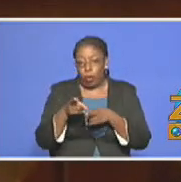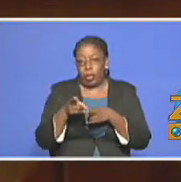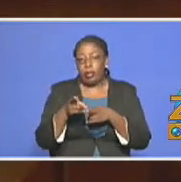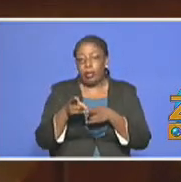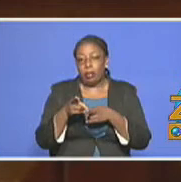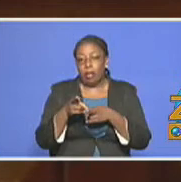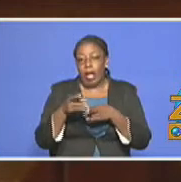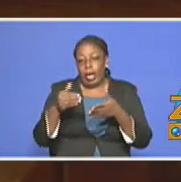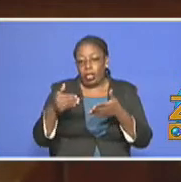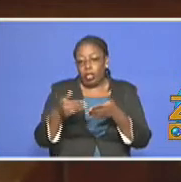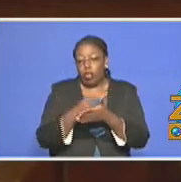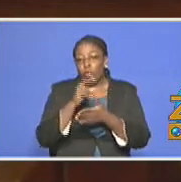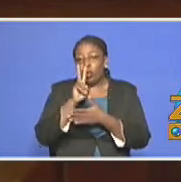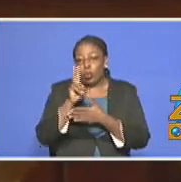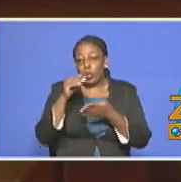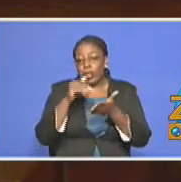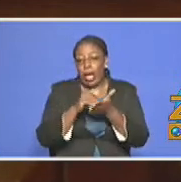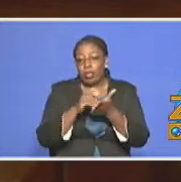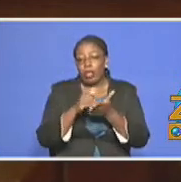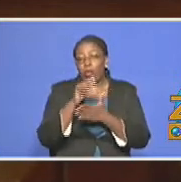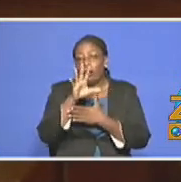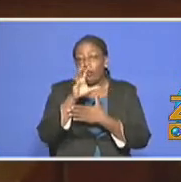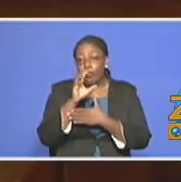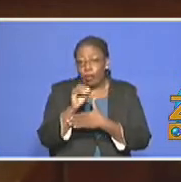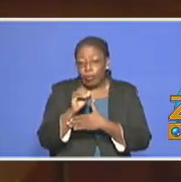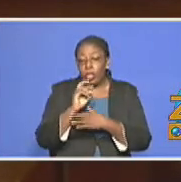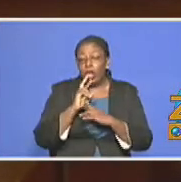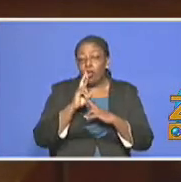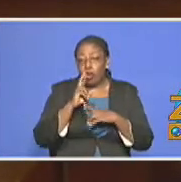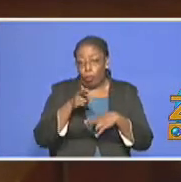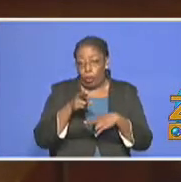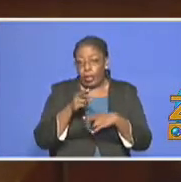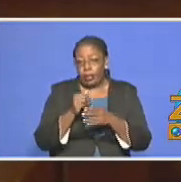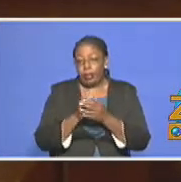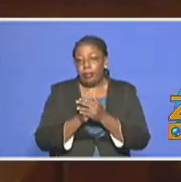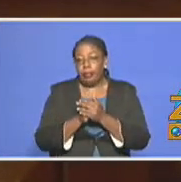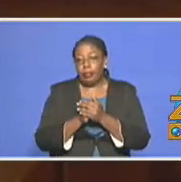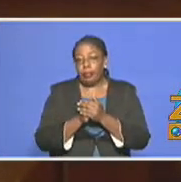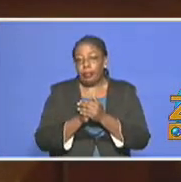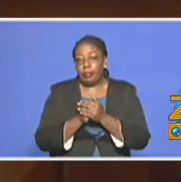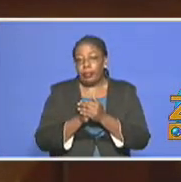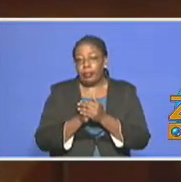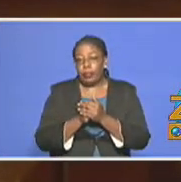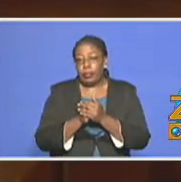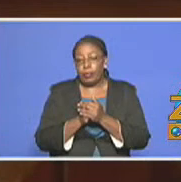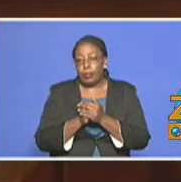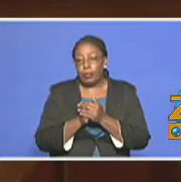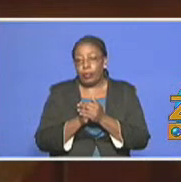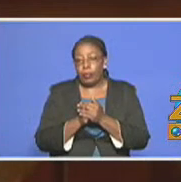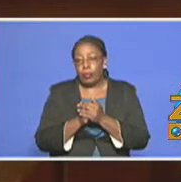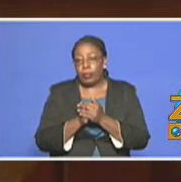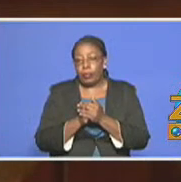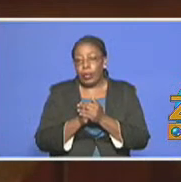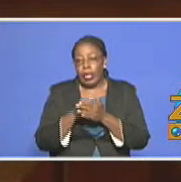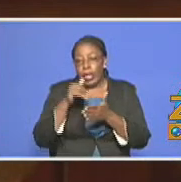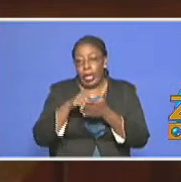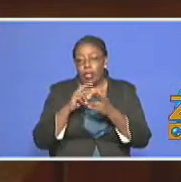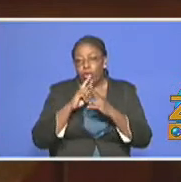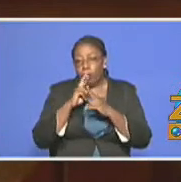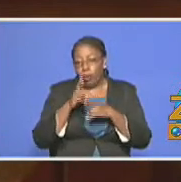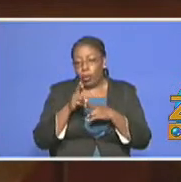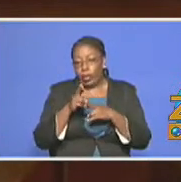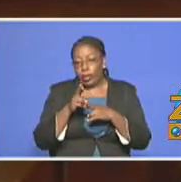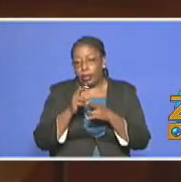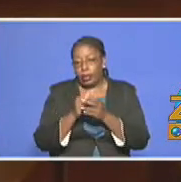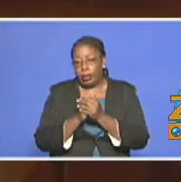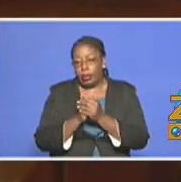during 2020 there were 50, which was an upswing in the reported murders.